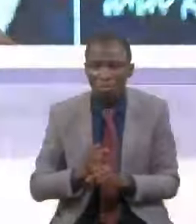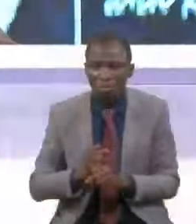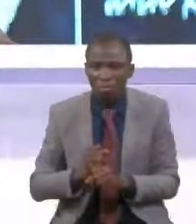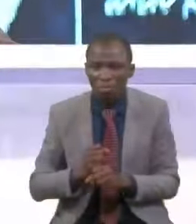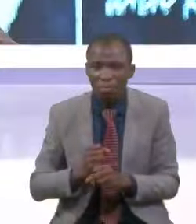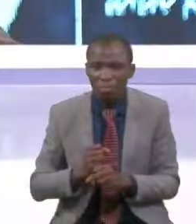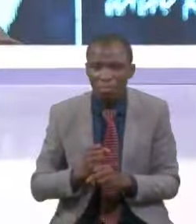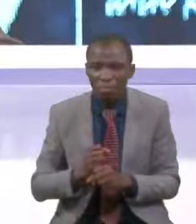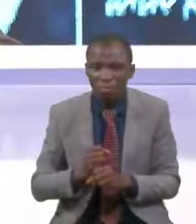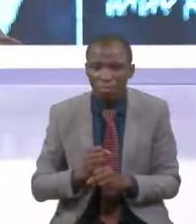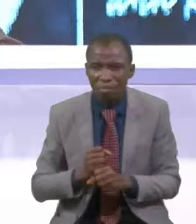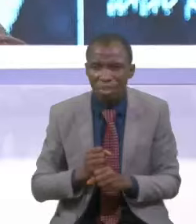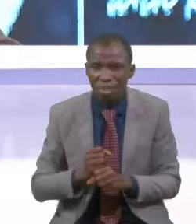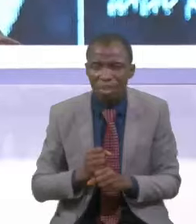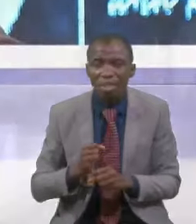Heaven says amen.